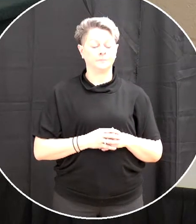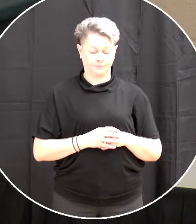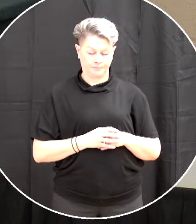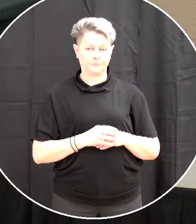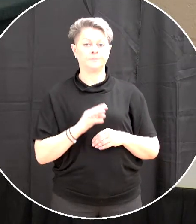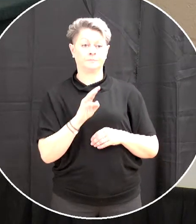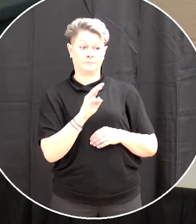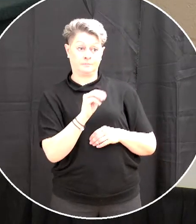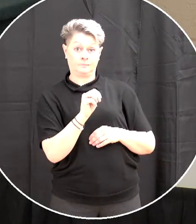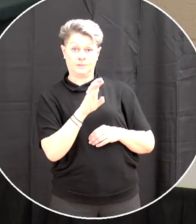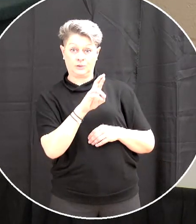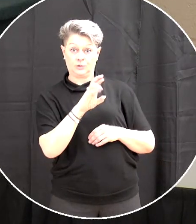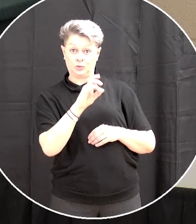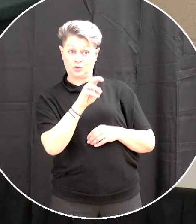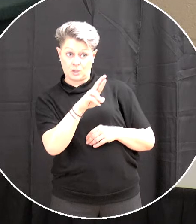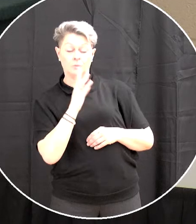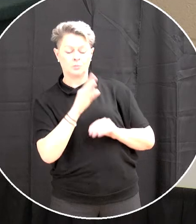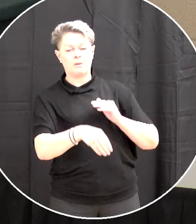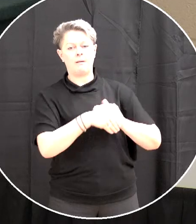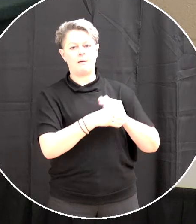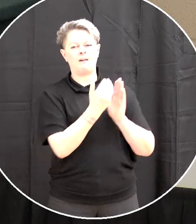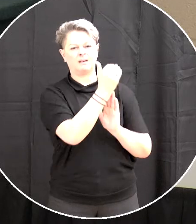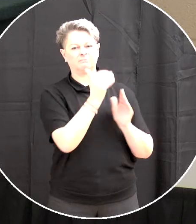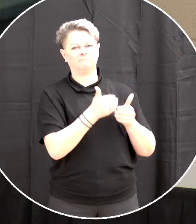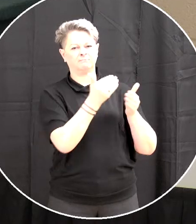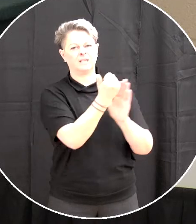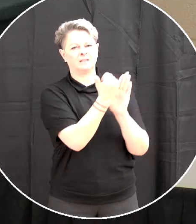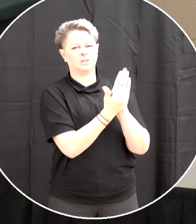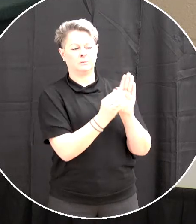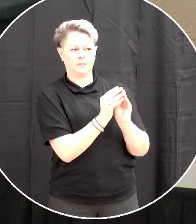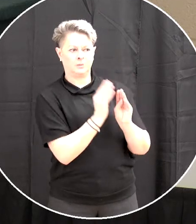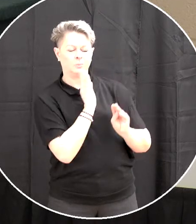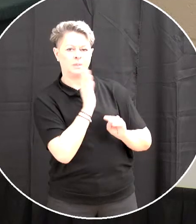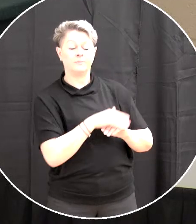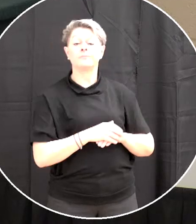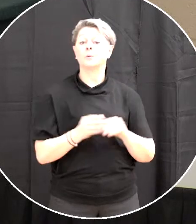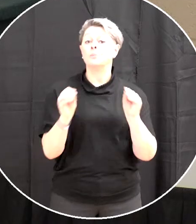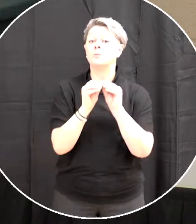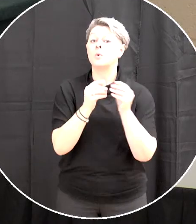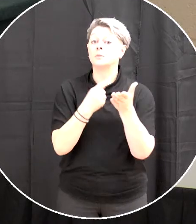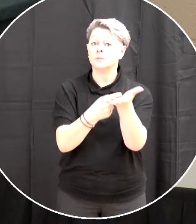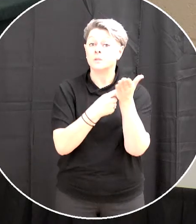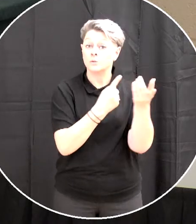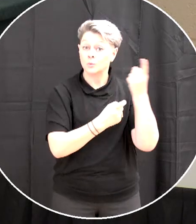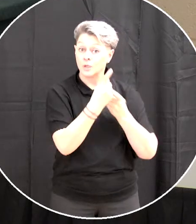meeting so we can have a discussion on it. Okay, thank you. Any further discussion, questions?